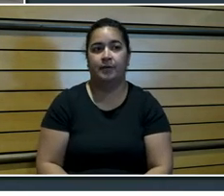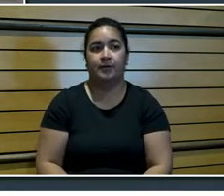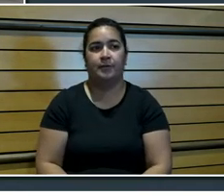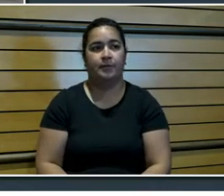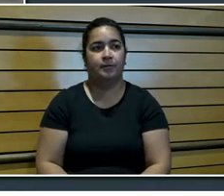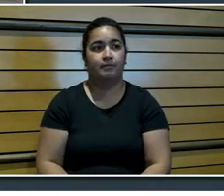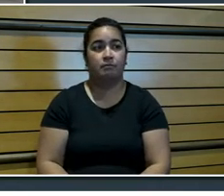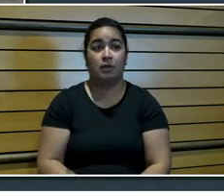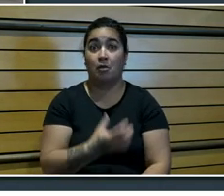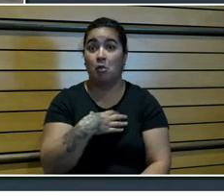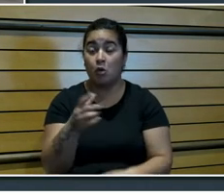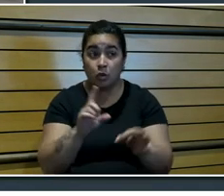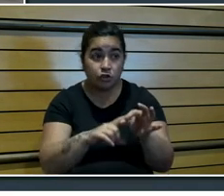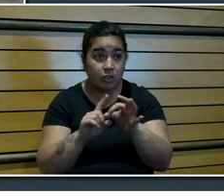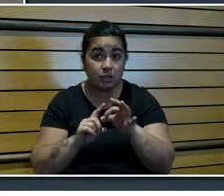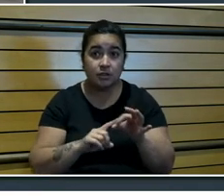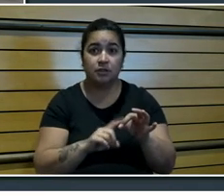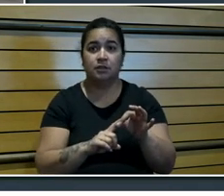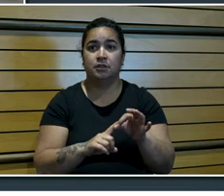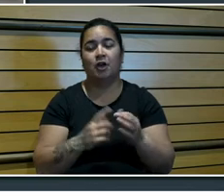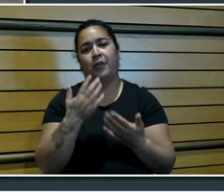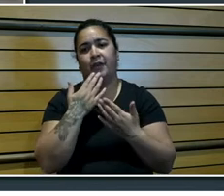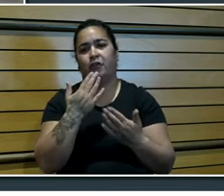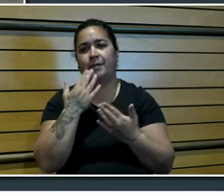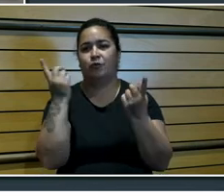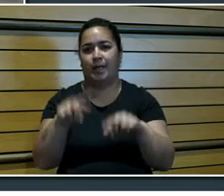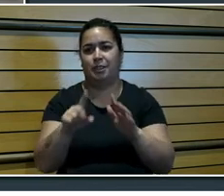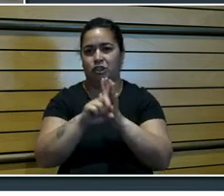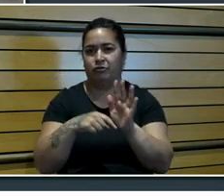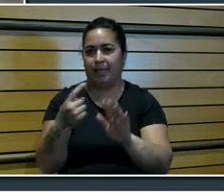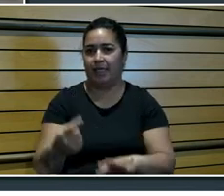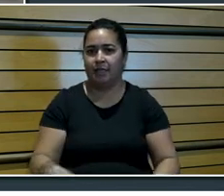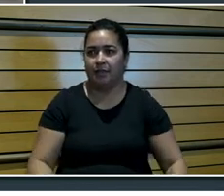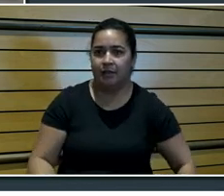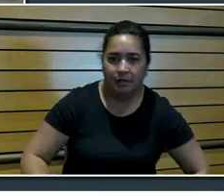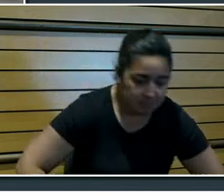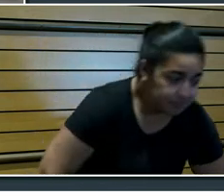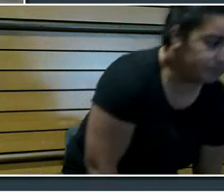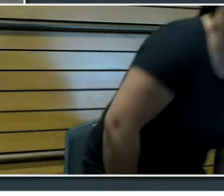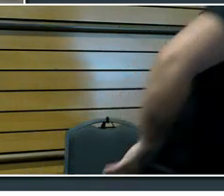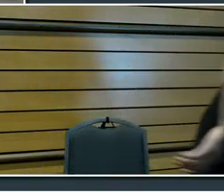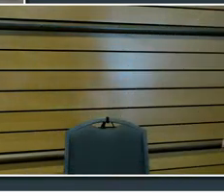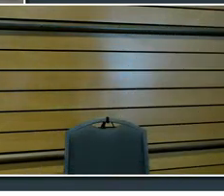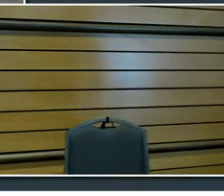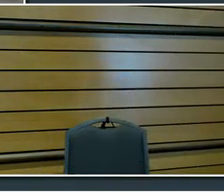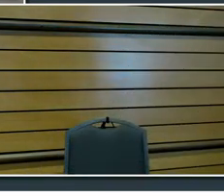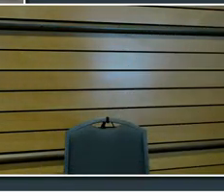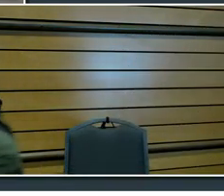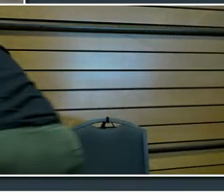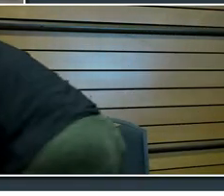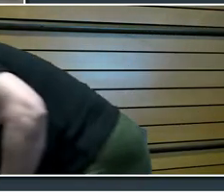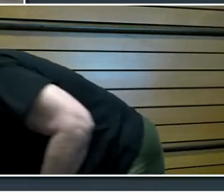There's no further questions. Thank you very much for coming to speak to us today, Jeremy. Kia ora, thank you.